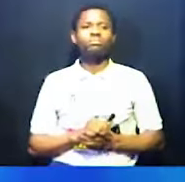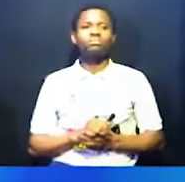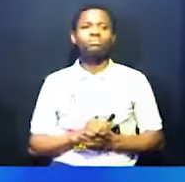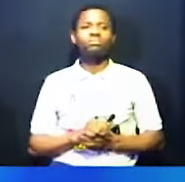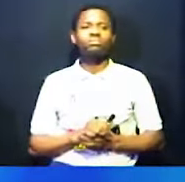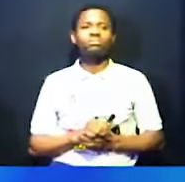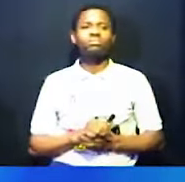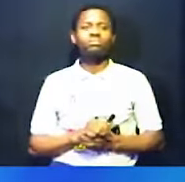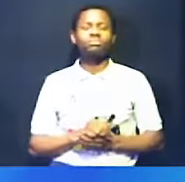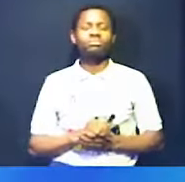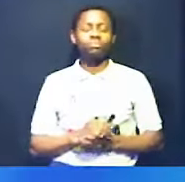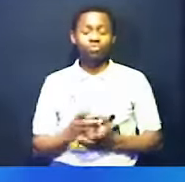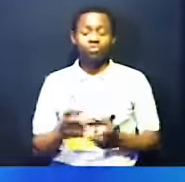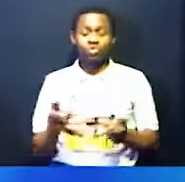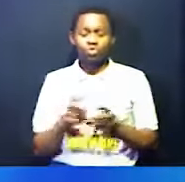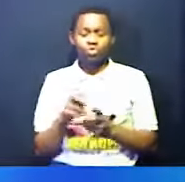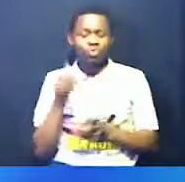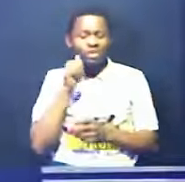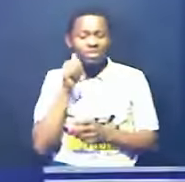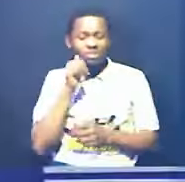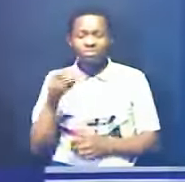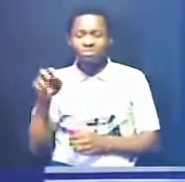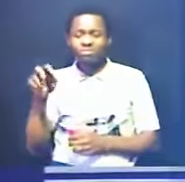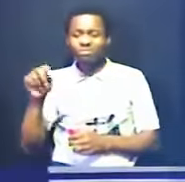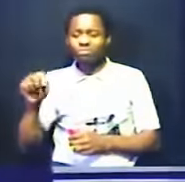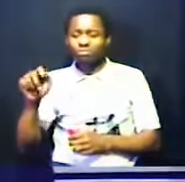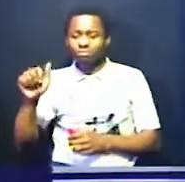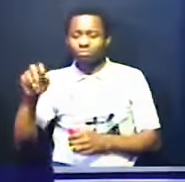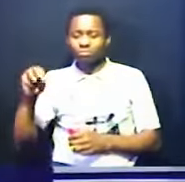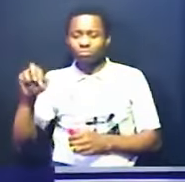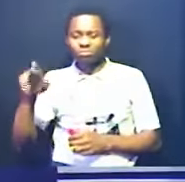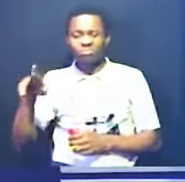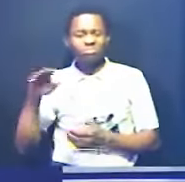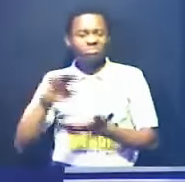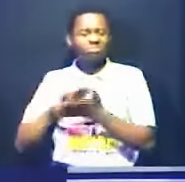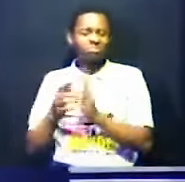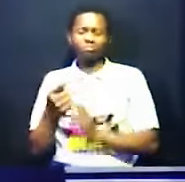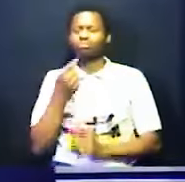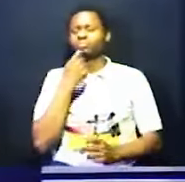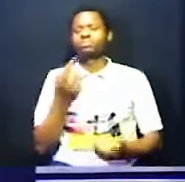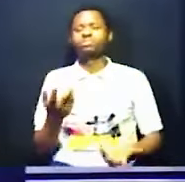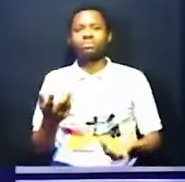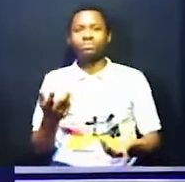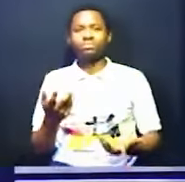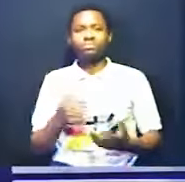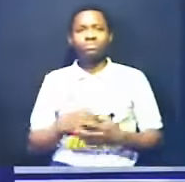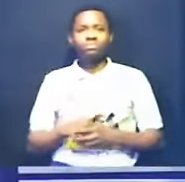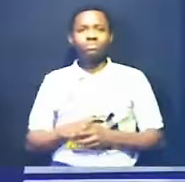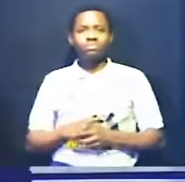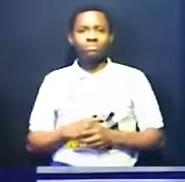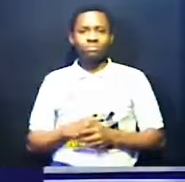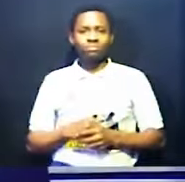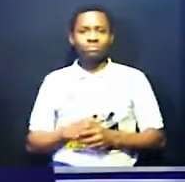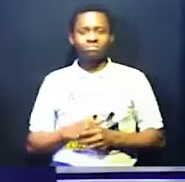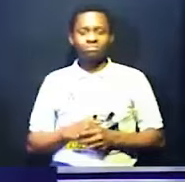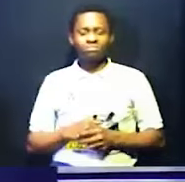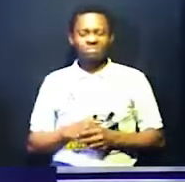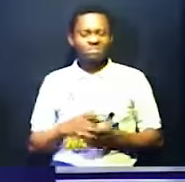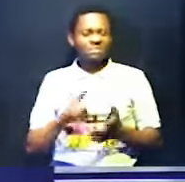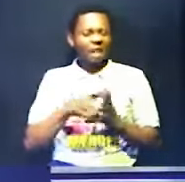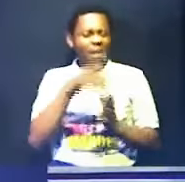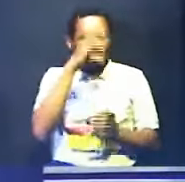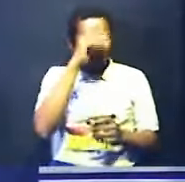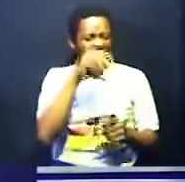Tamar was so disappointed. Pe ye see ye no e ma Tamar na bembu ye pa. And Amnon, as if that was not